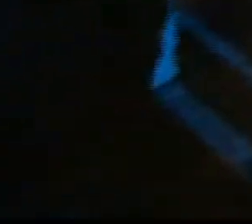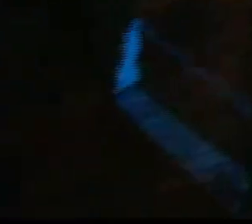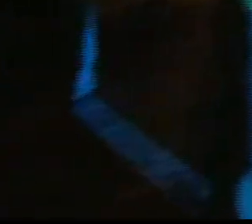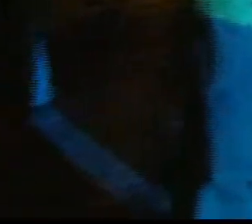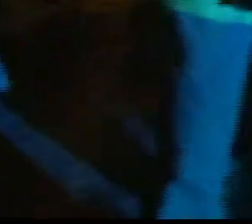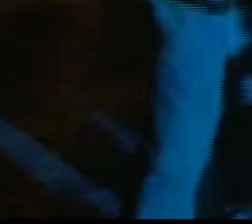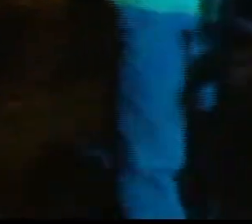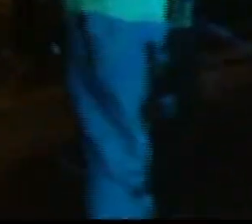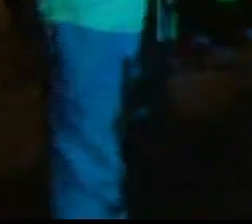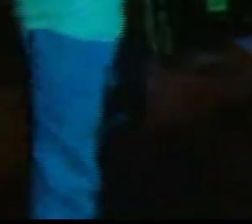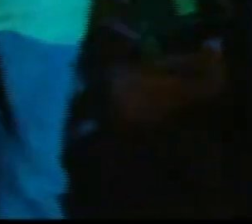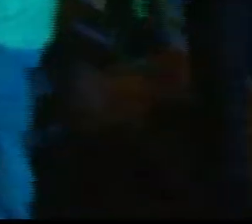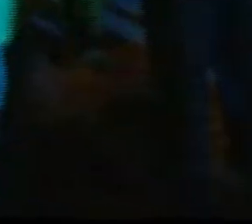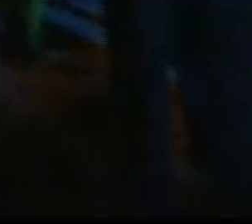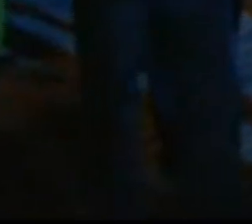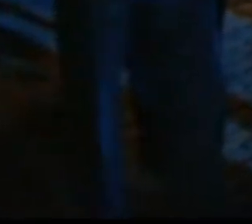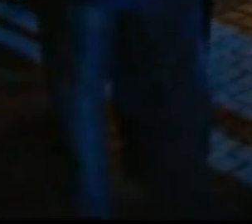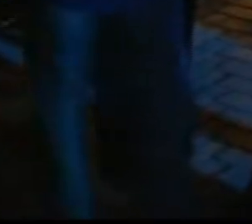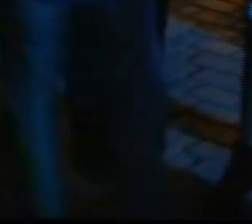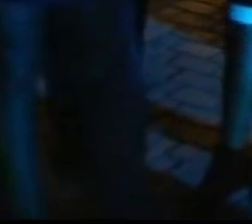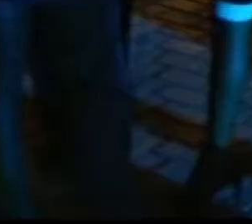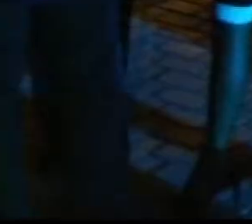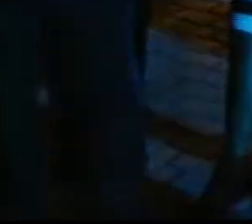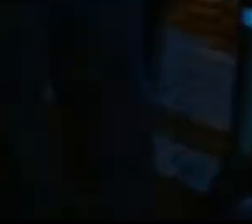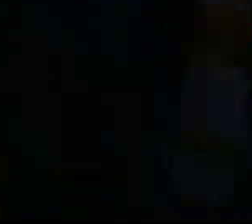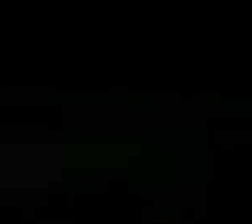Bahamas Tonight, the National Report, starts now.